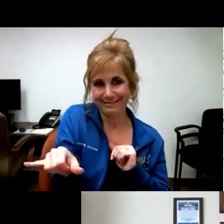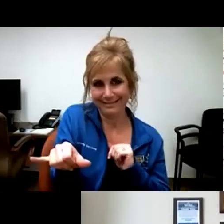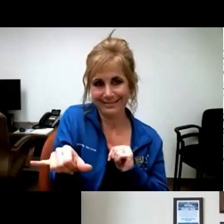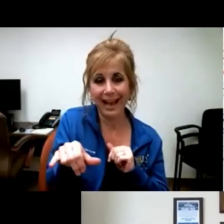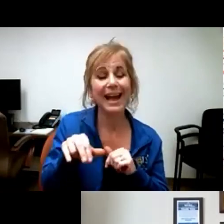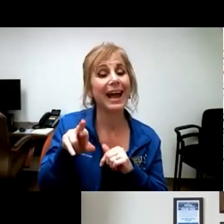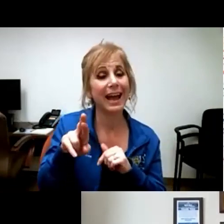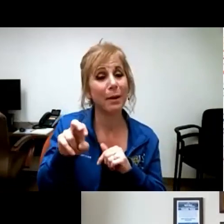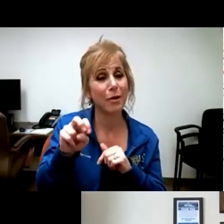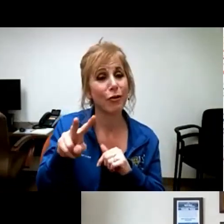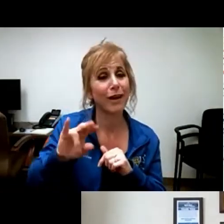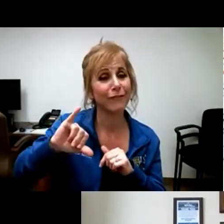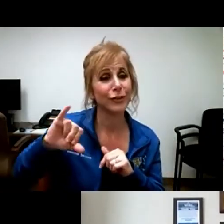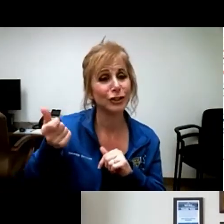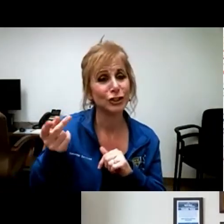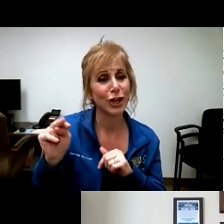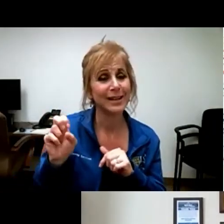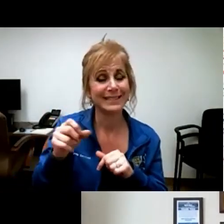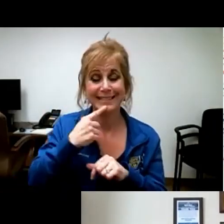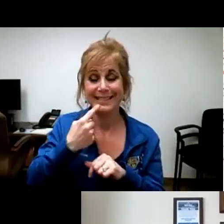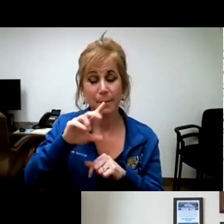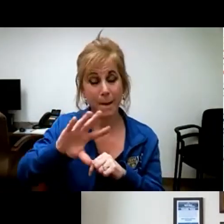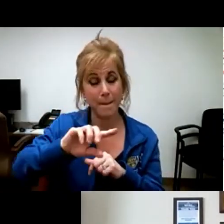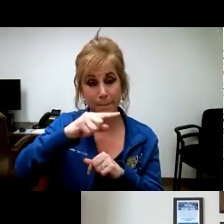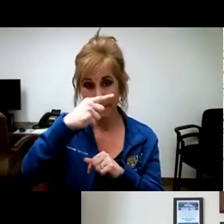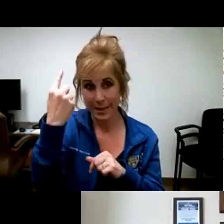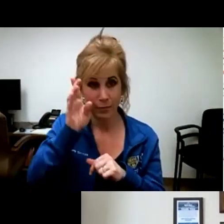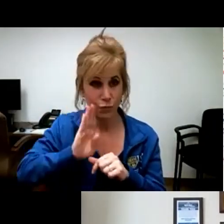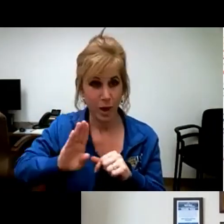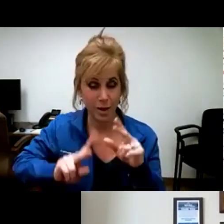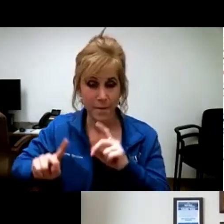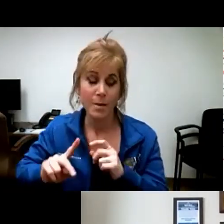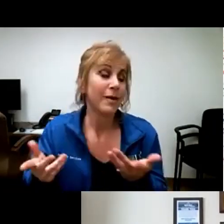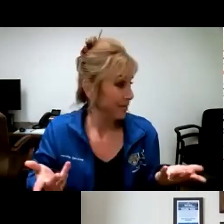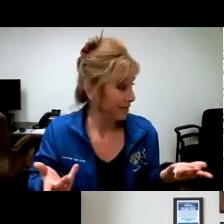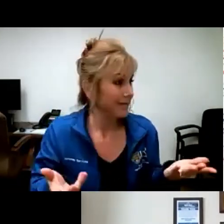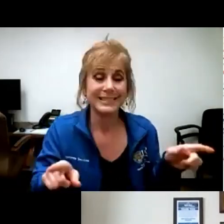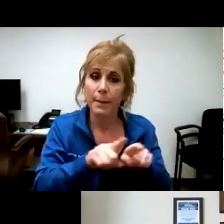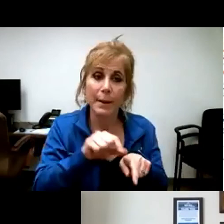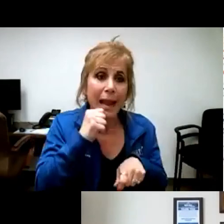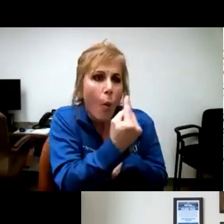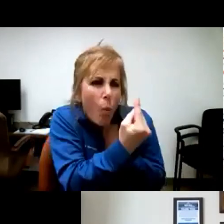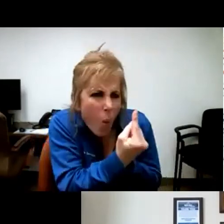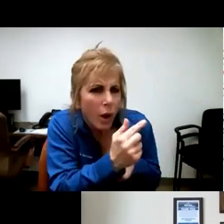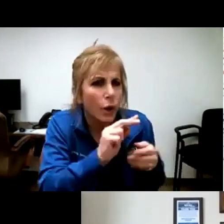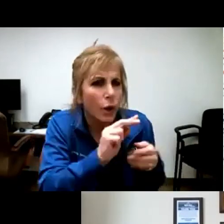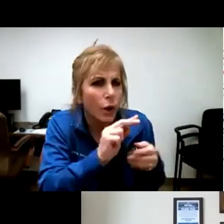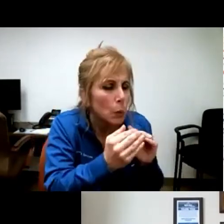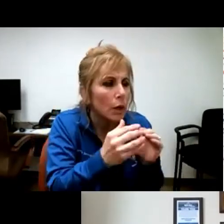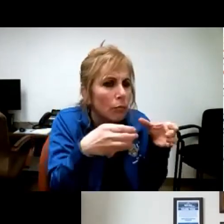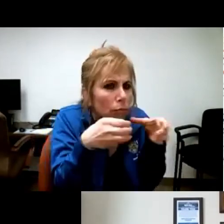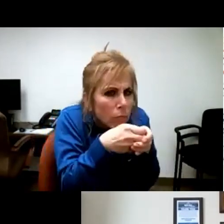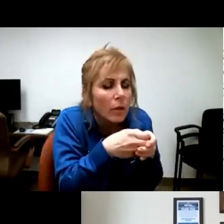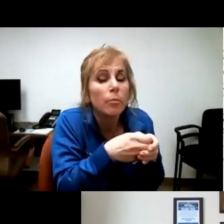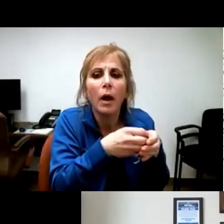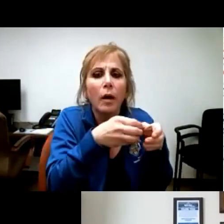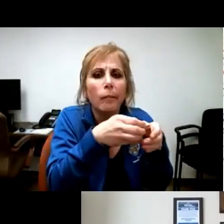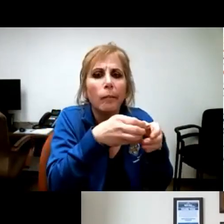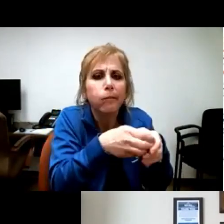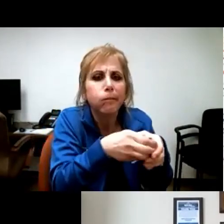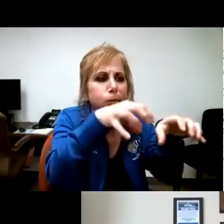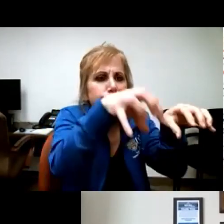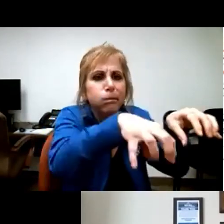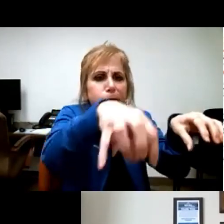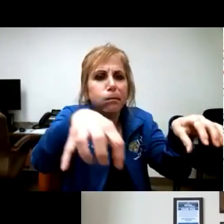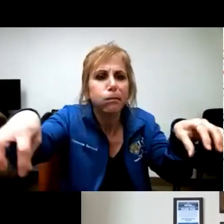one size fits all for even an intervention translated into Spanish. So that's one thing we're doing. We've also been doing a lot